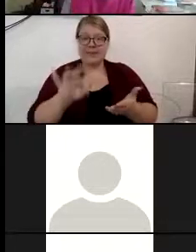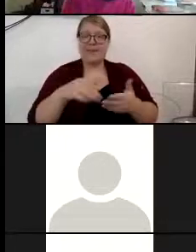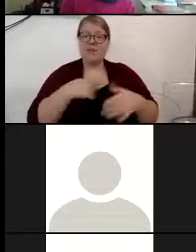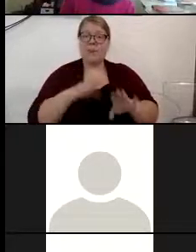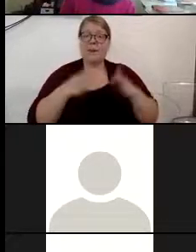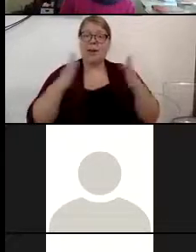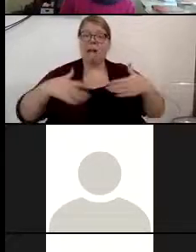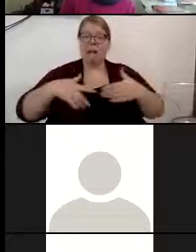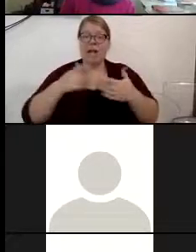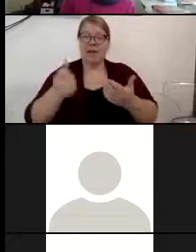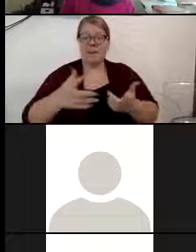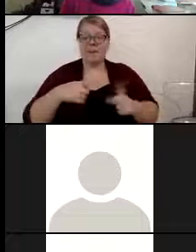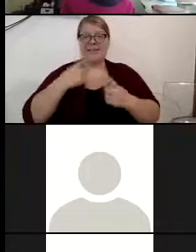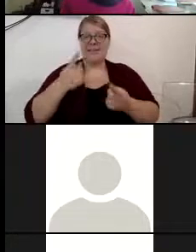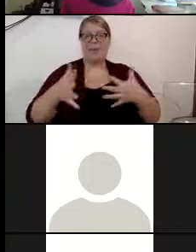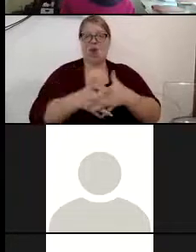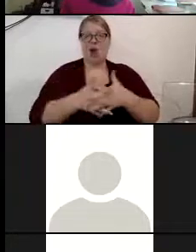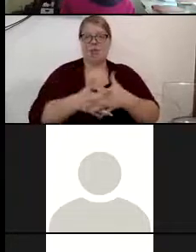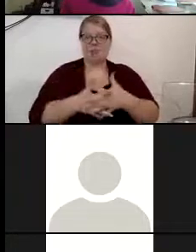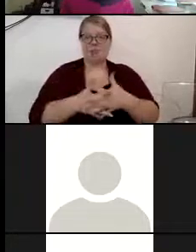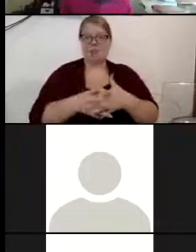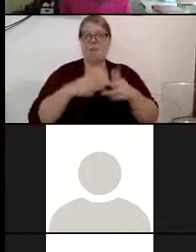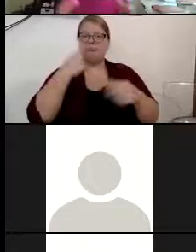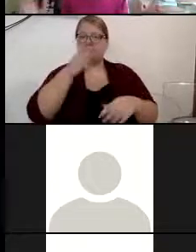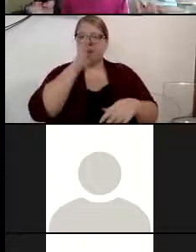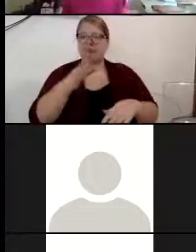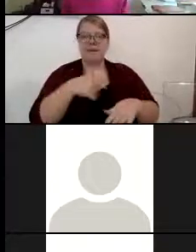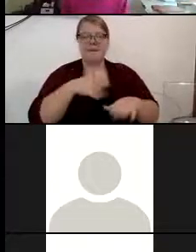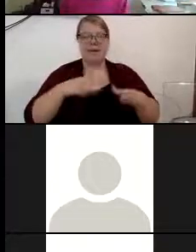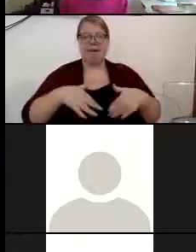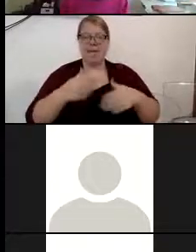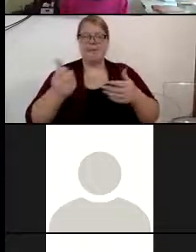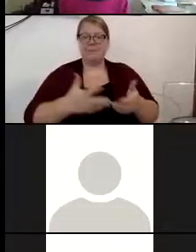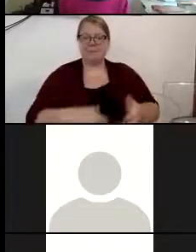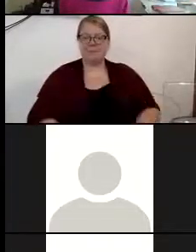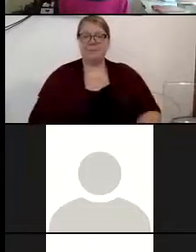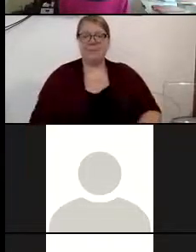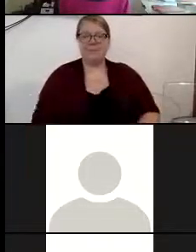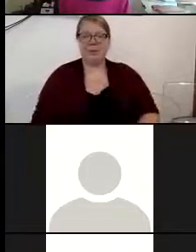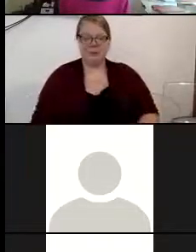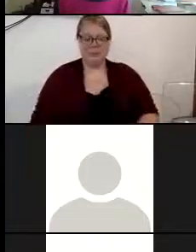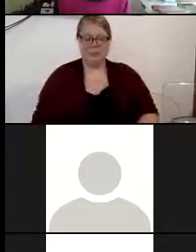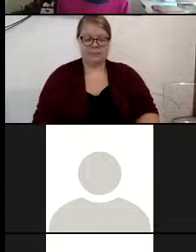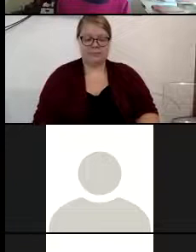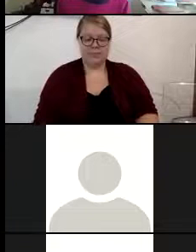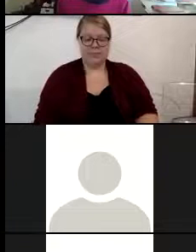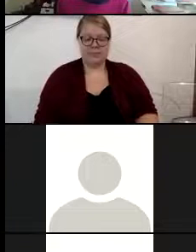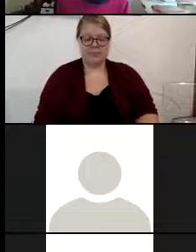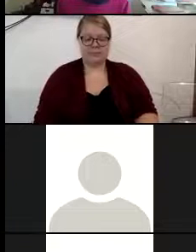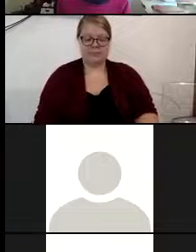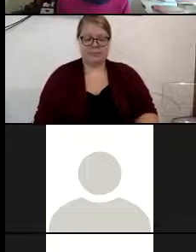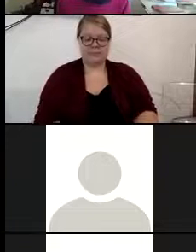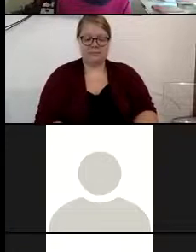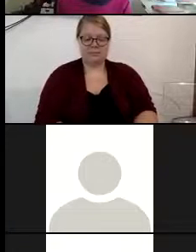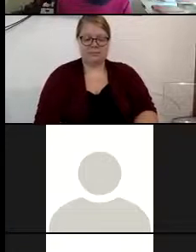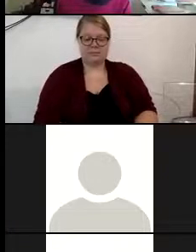since I got caught. I've seen the light. So very pragmatically, even though that's hard for those